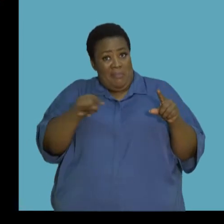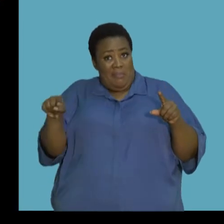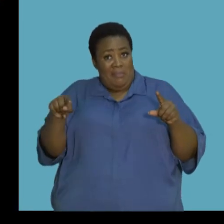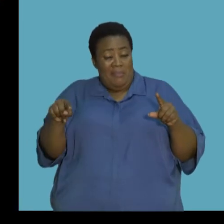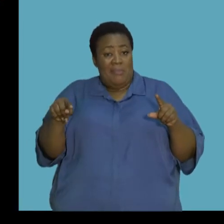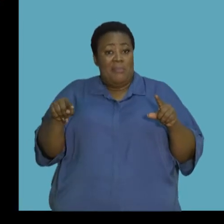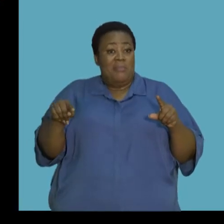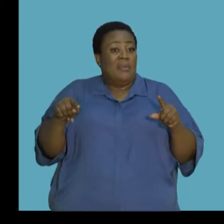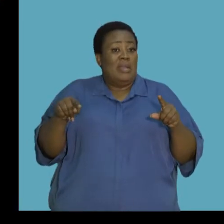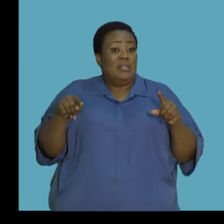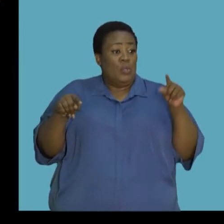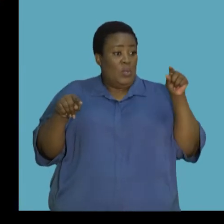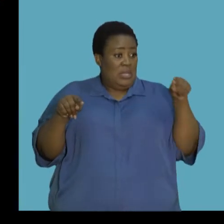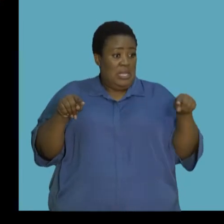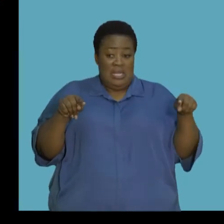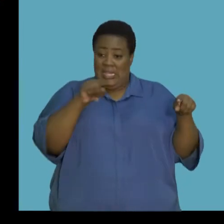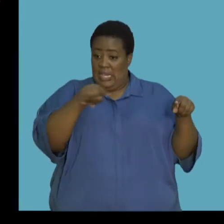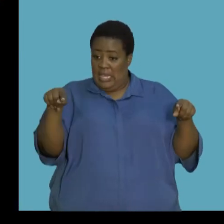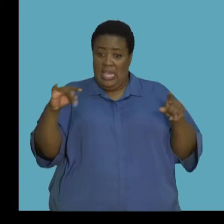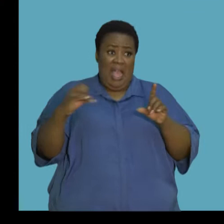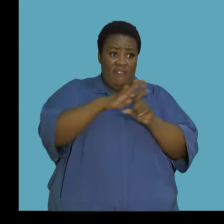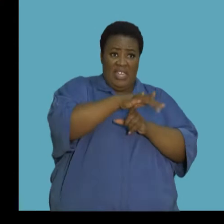and is not affected by the other variables.